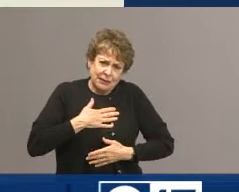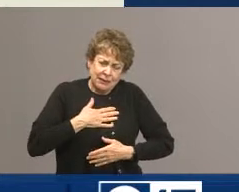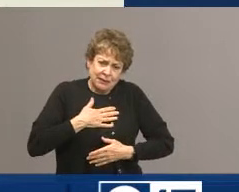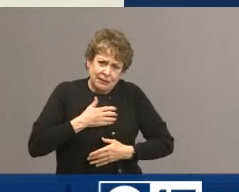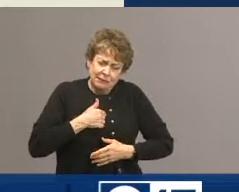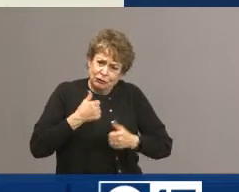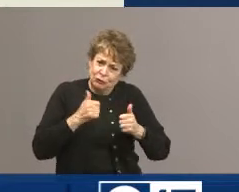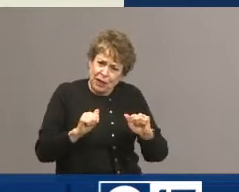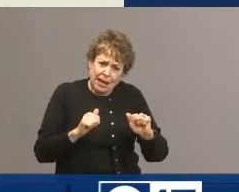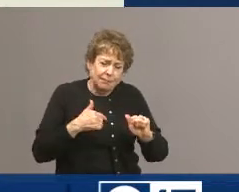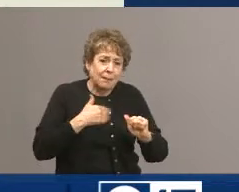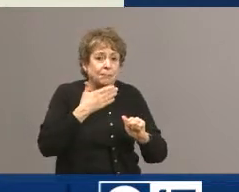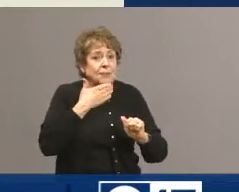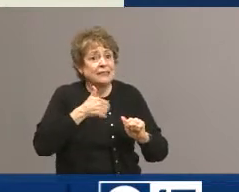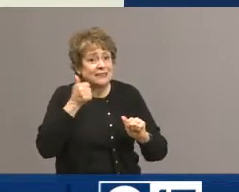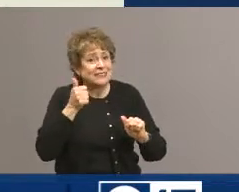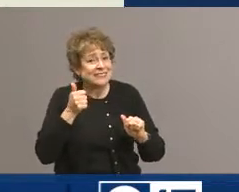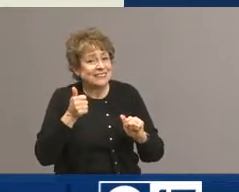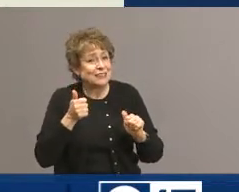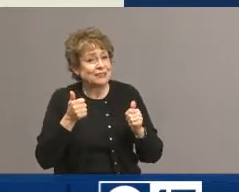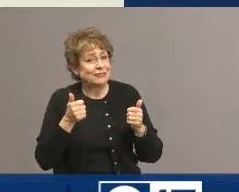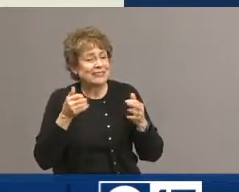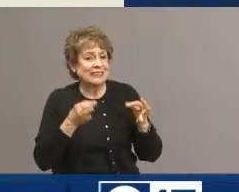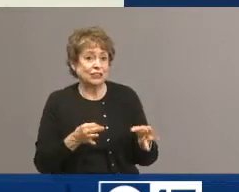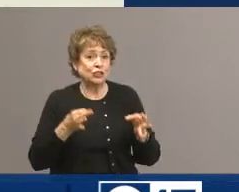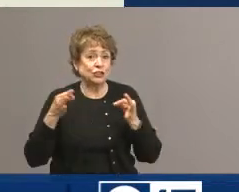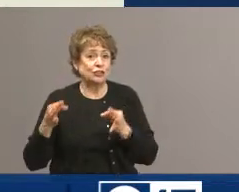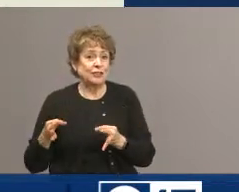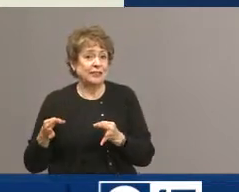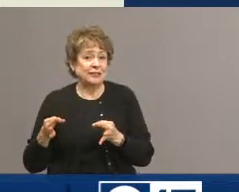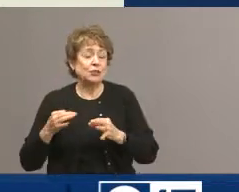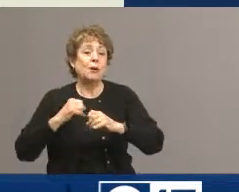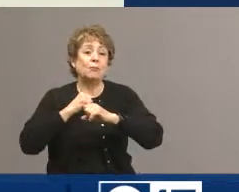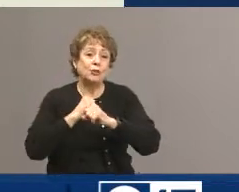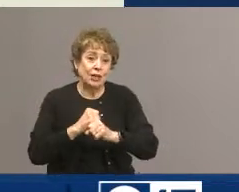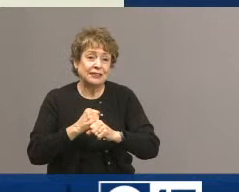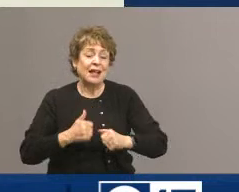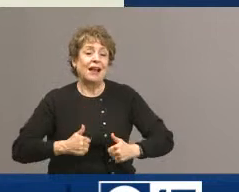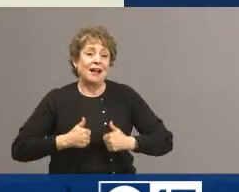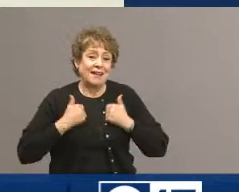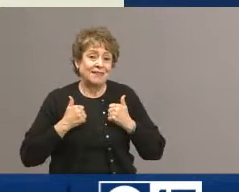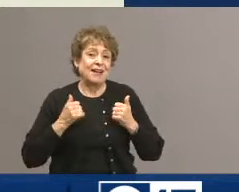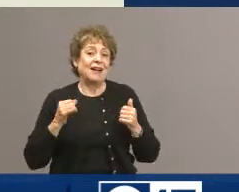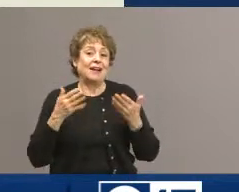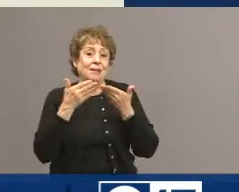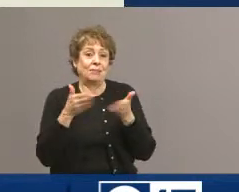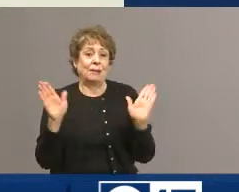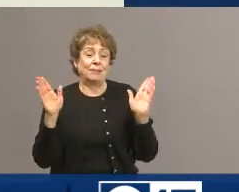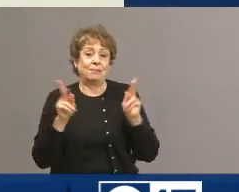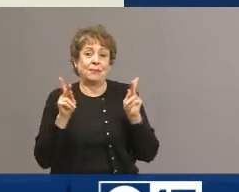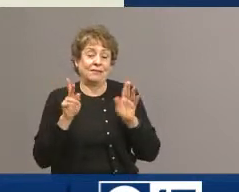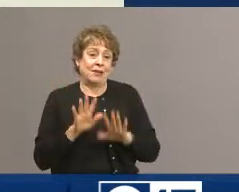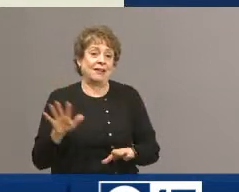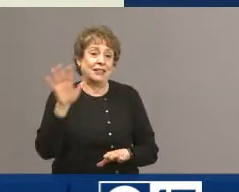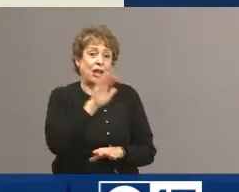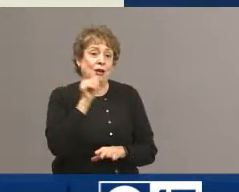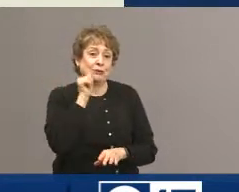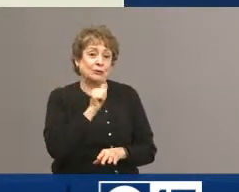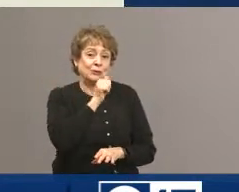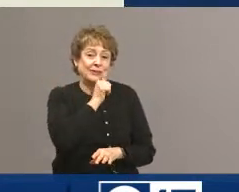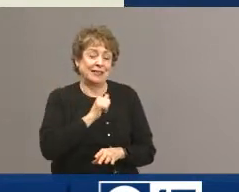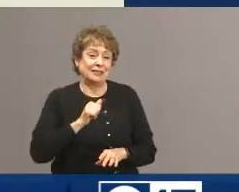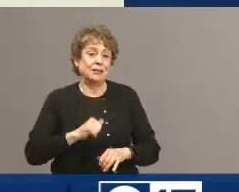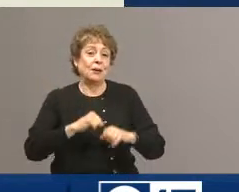to protect people's lives in Arizona and to protect livelihoods in our state. That has been